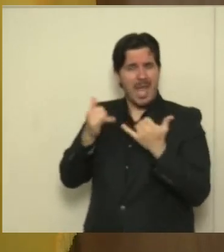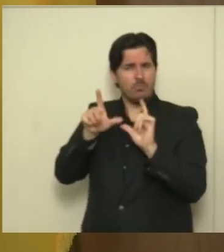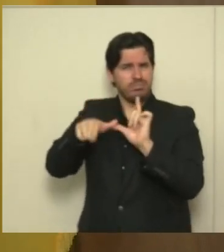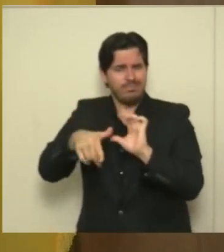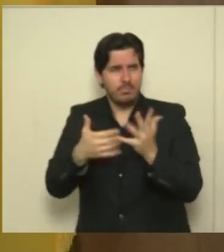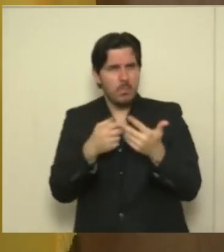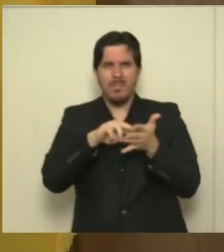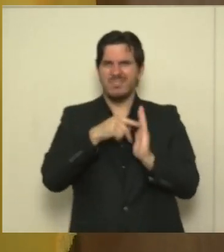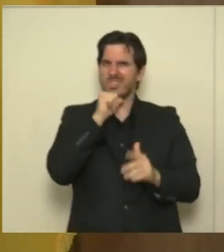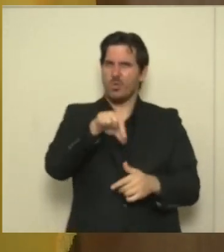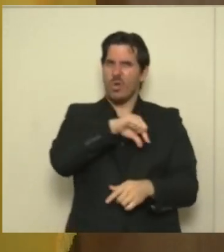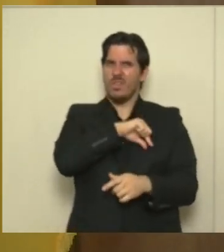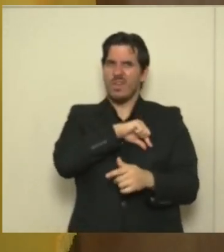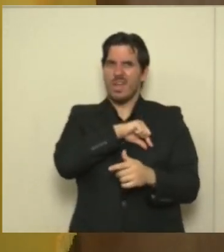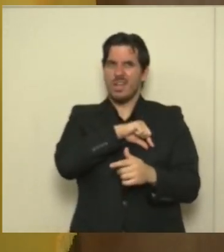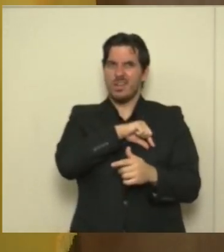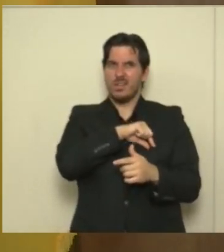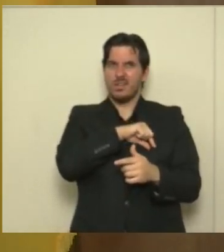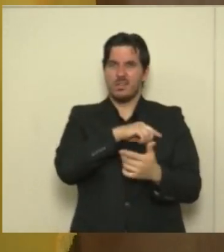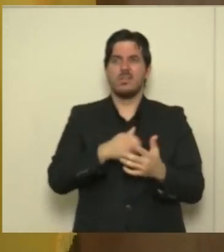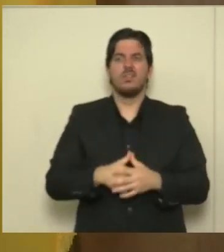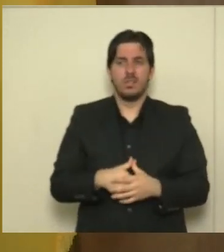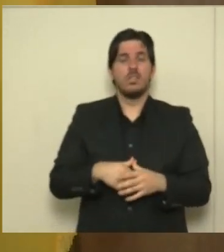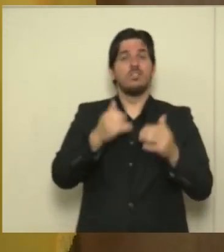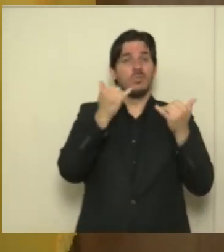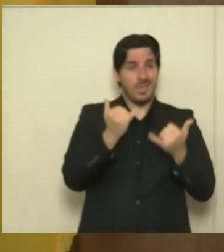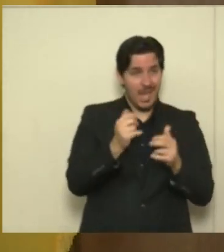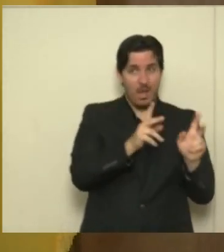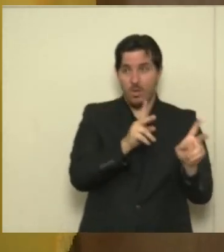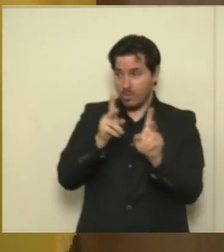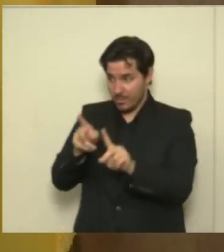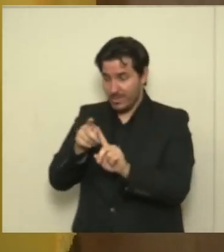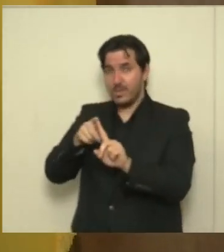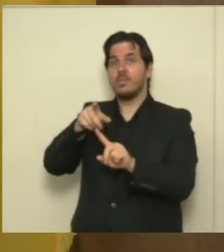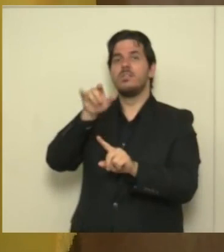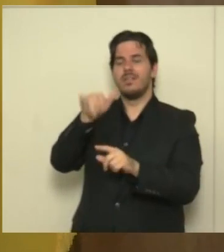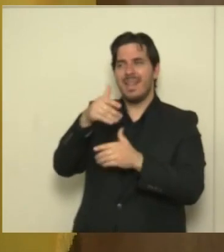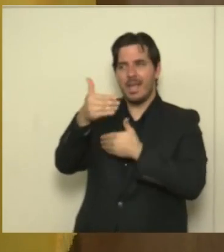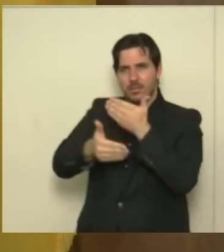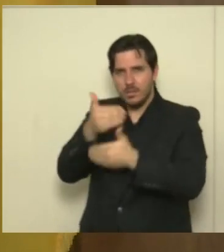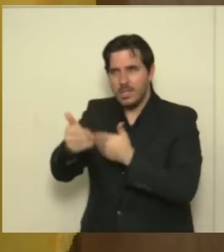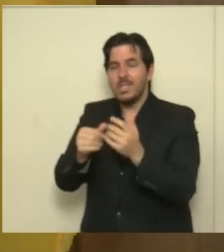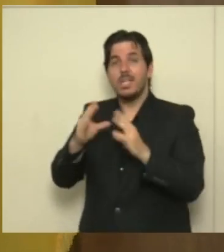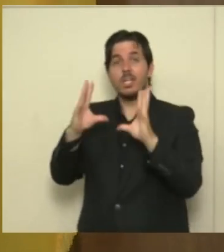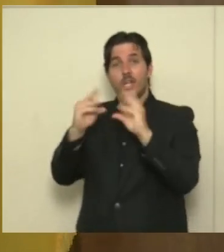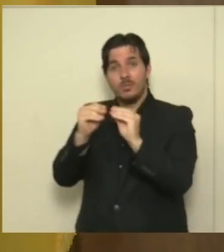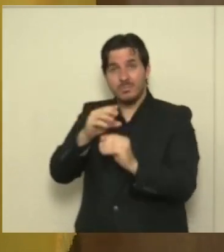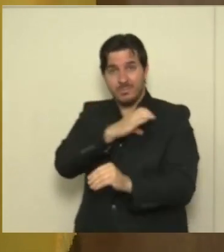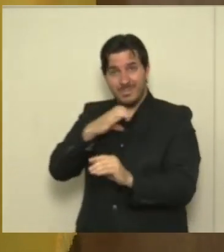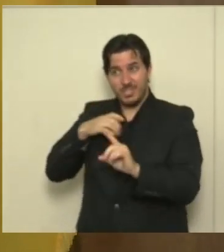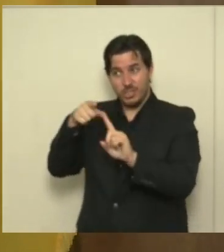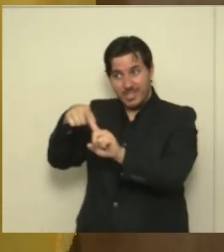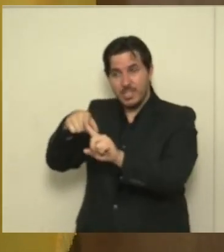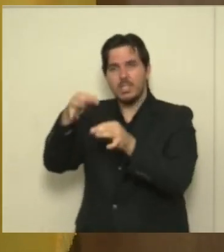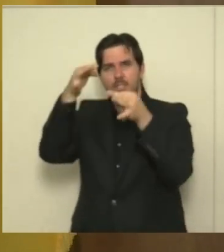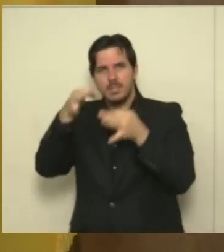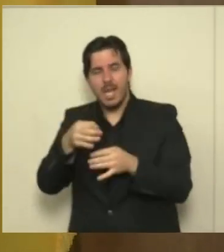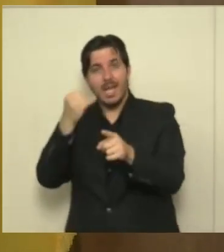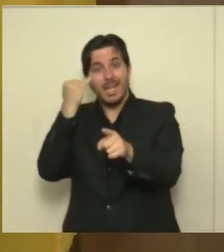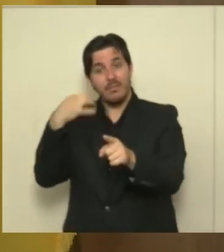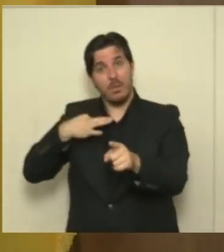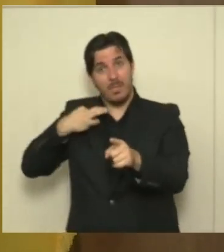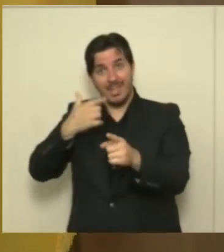having regulators that you have to be, that have that experience. So the state structure would